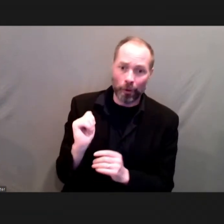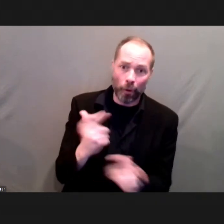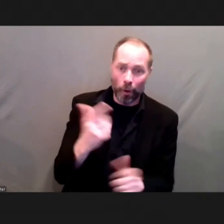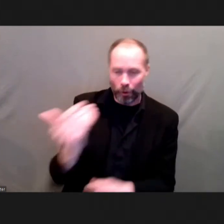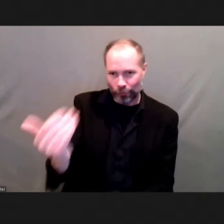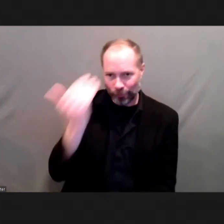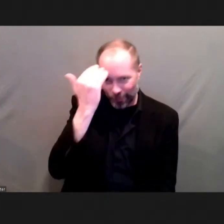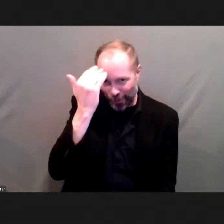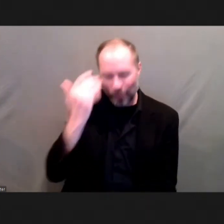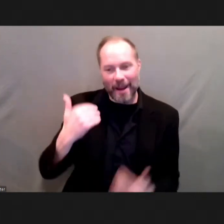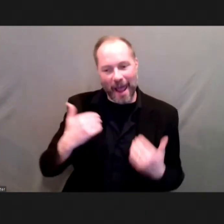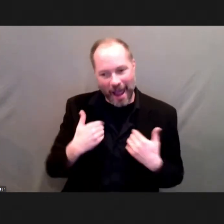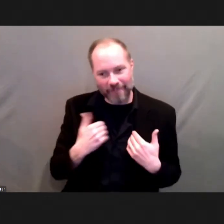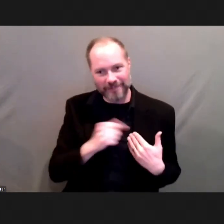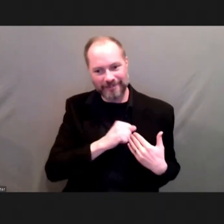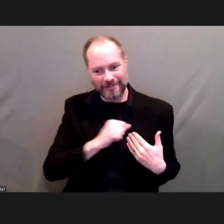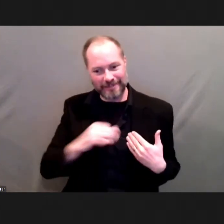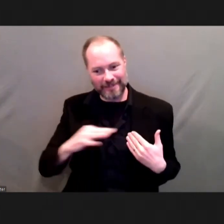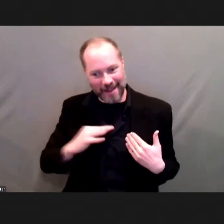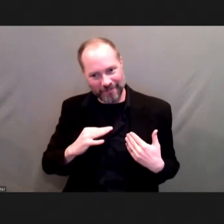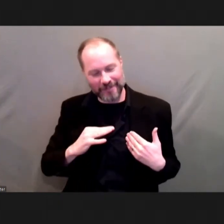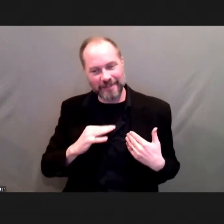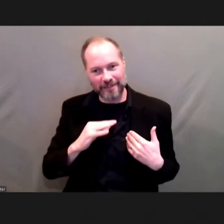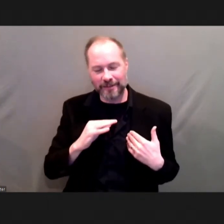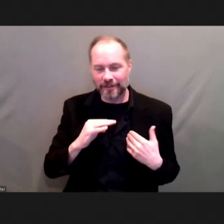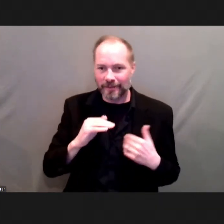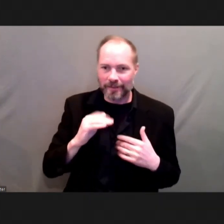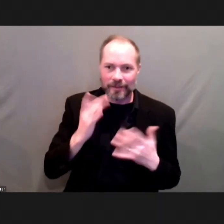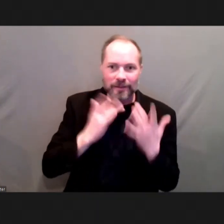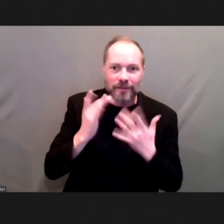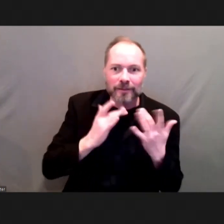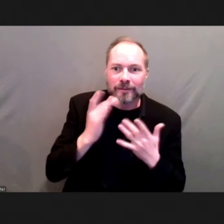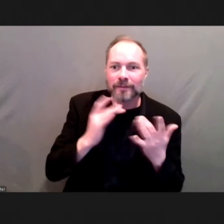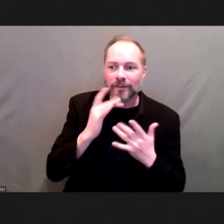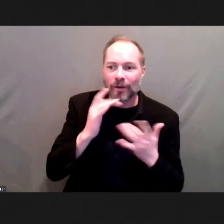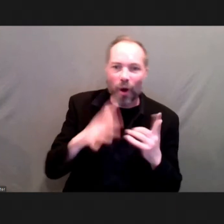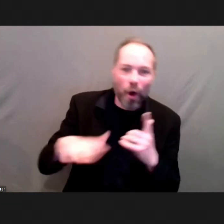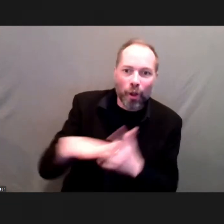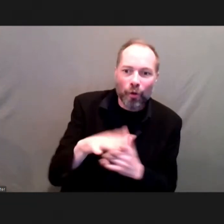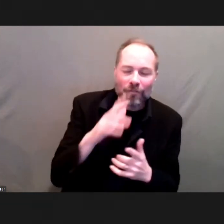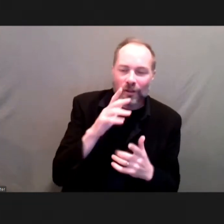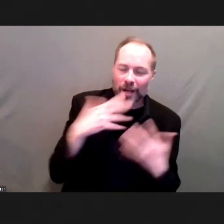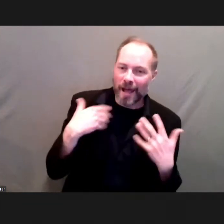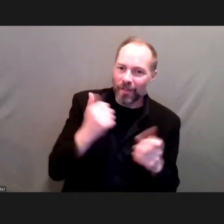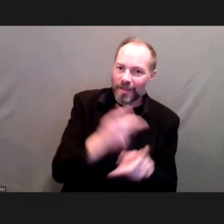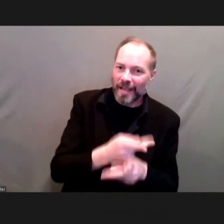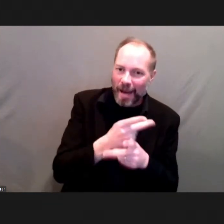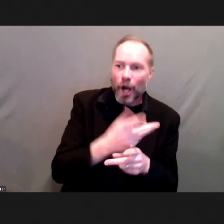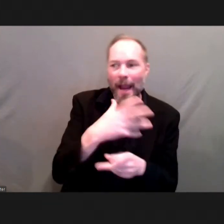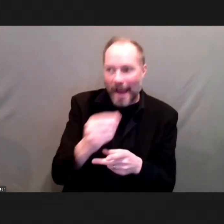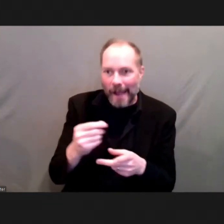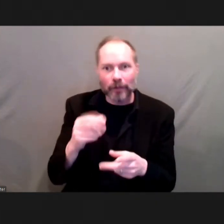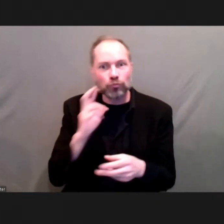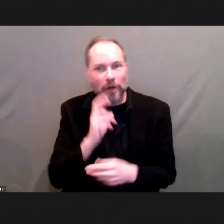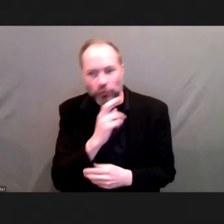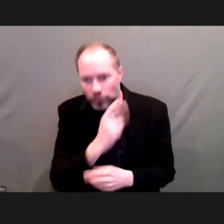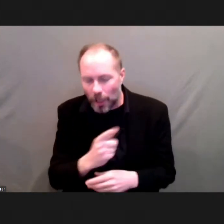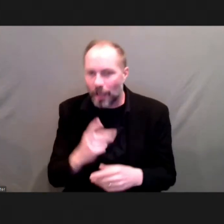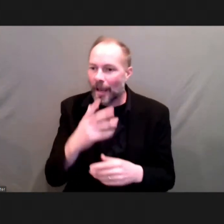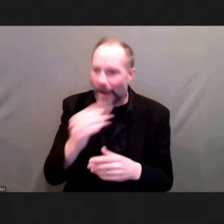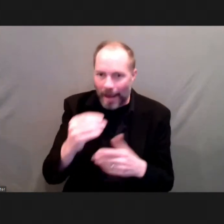we have staffing challenges across all areas of our economy,